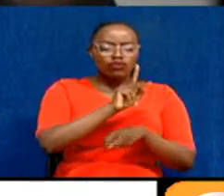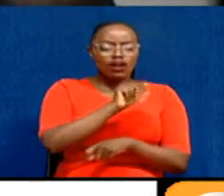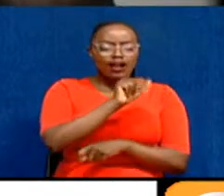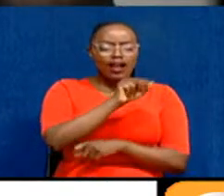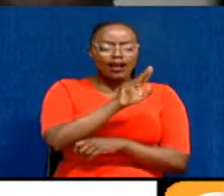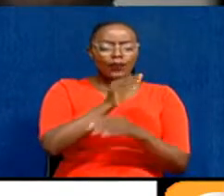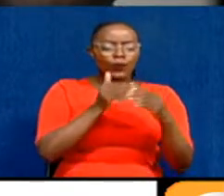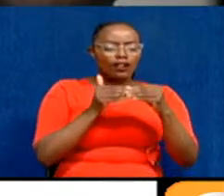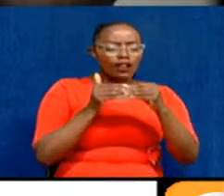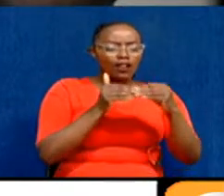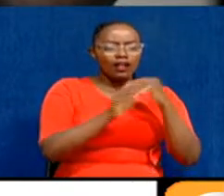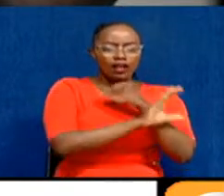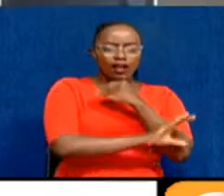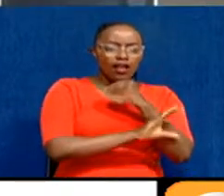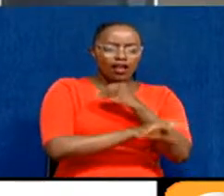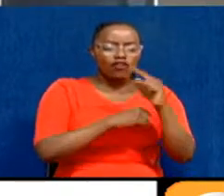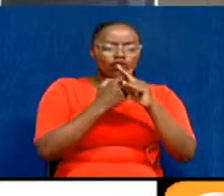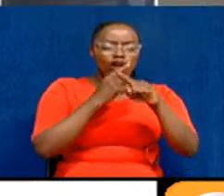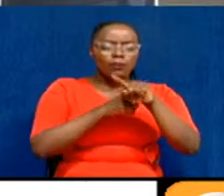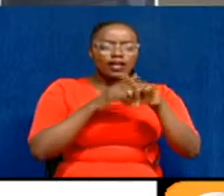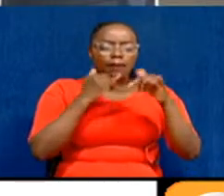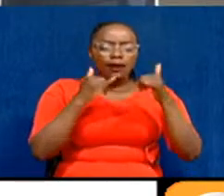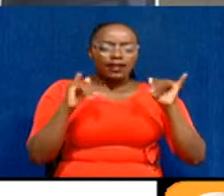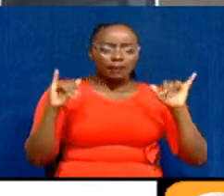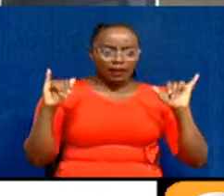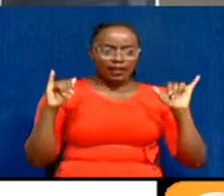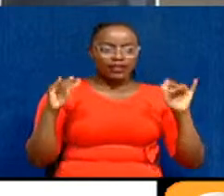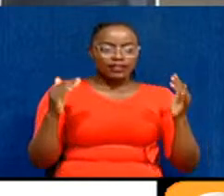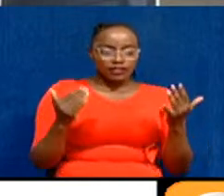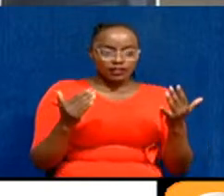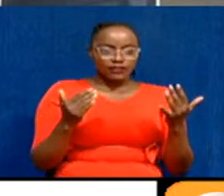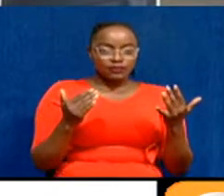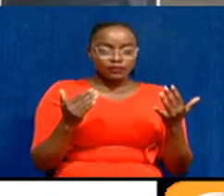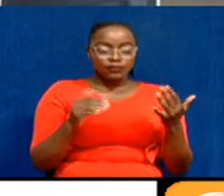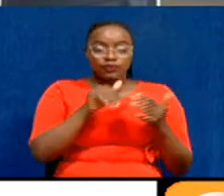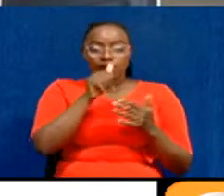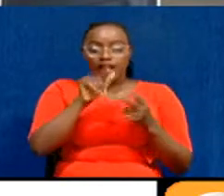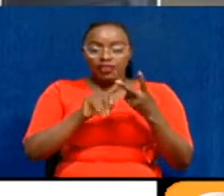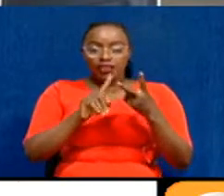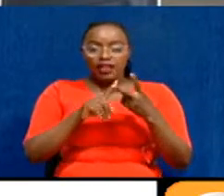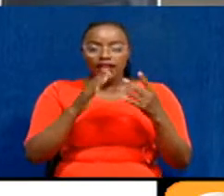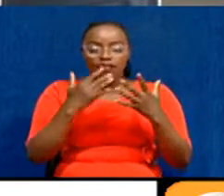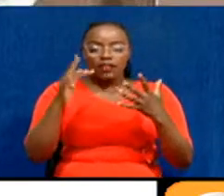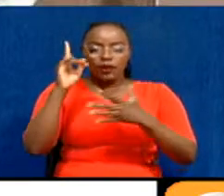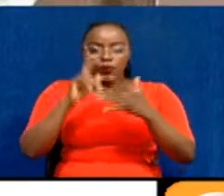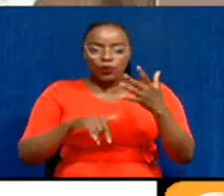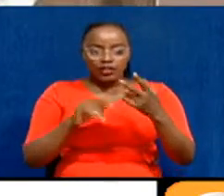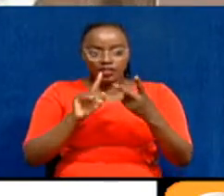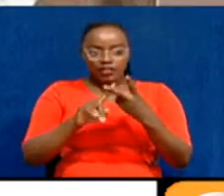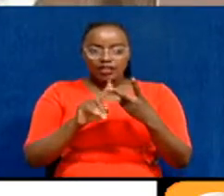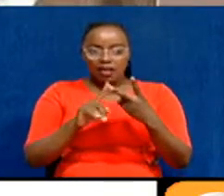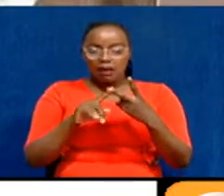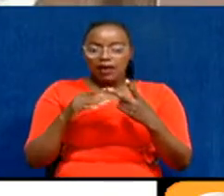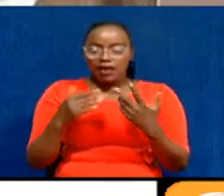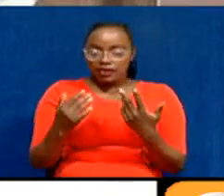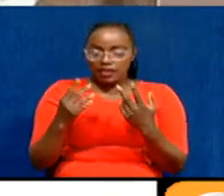the country from independence to that time. And the other thing was, of course, the